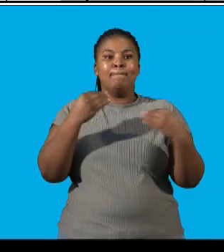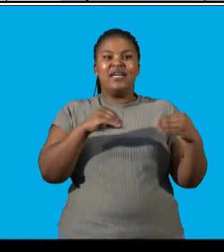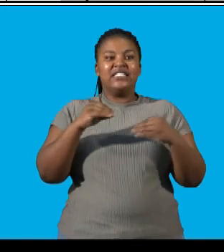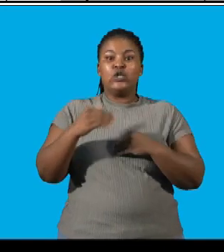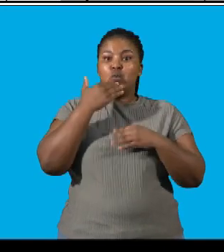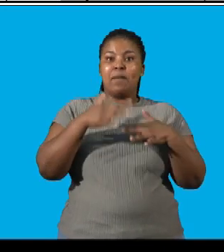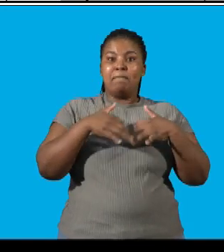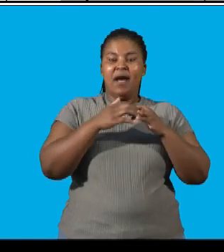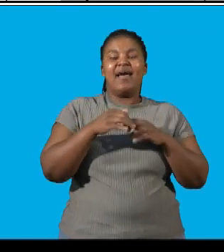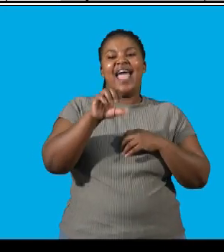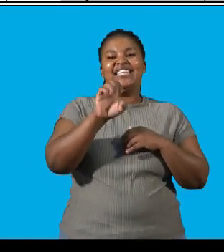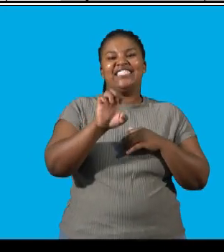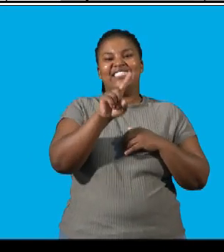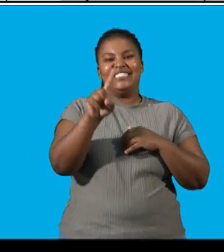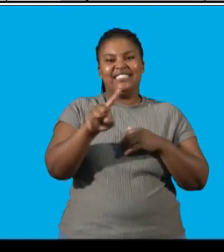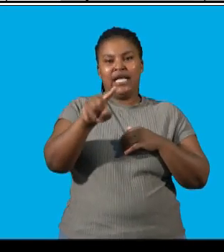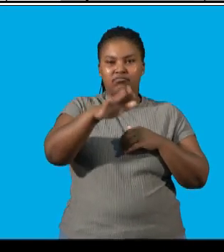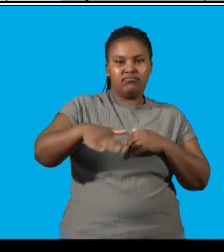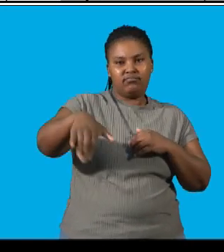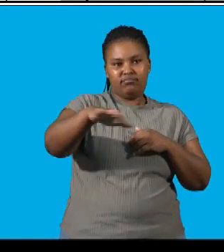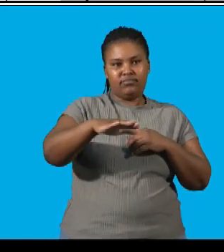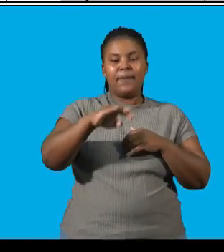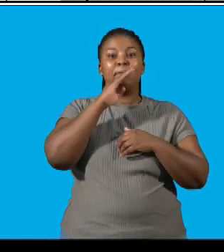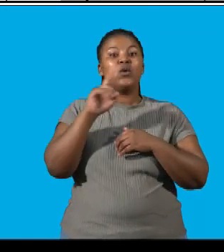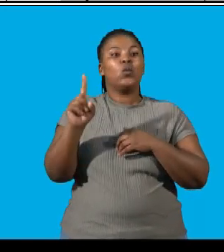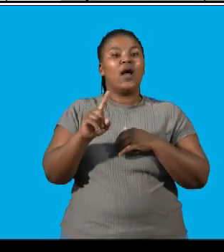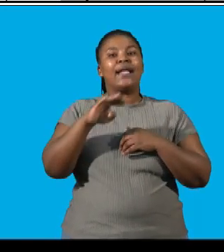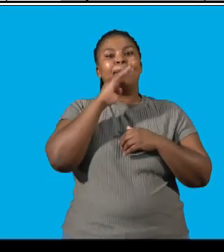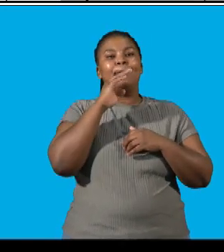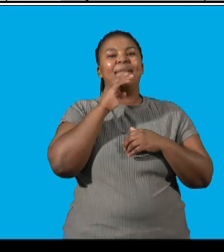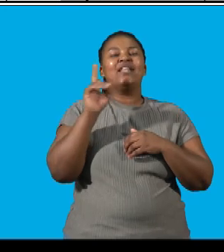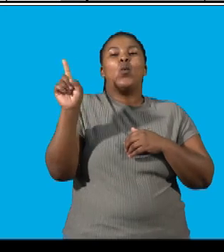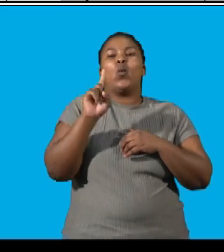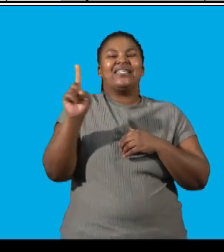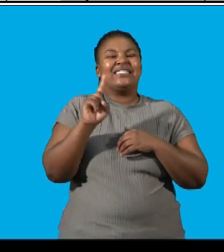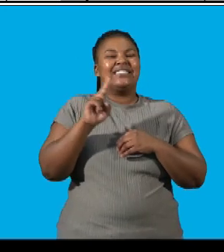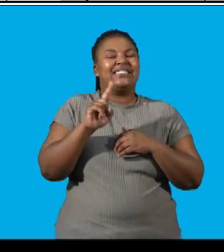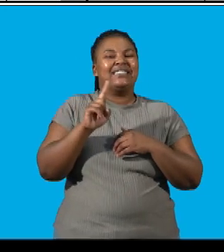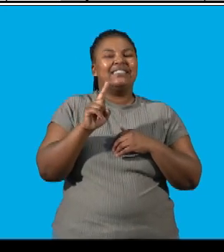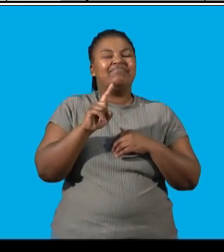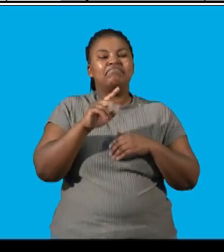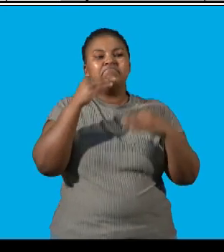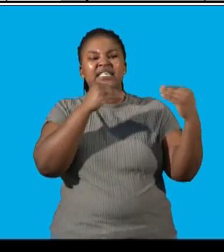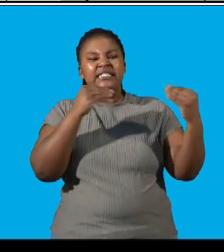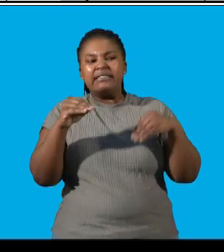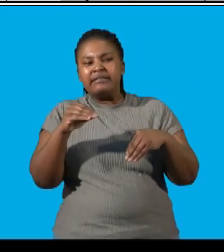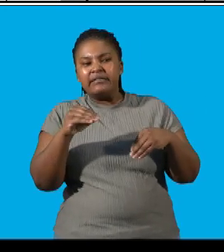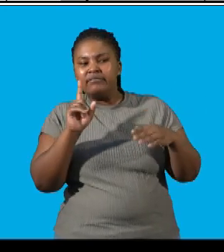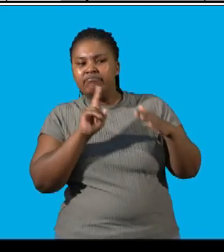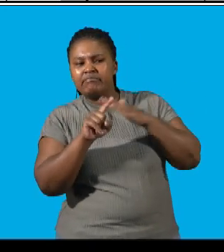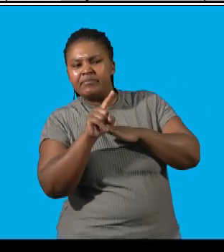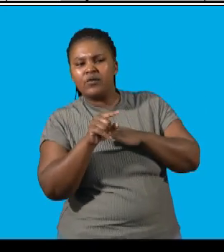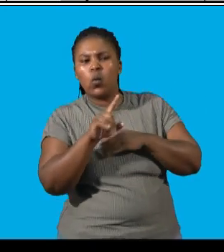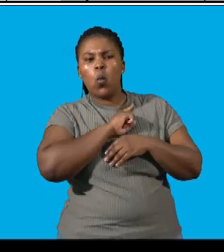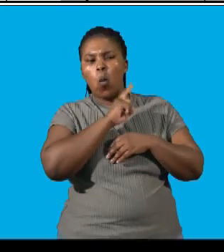are established in the SEZs. So what it means is, what is going to attract a business to go